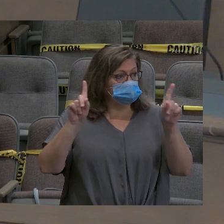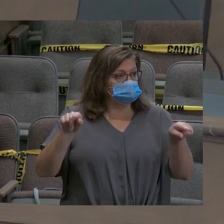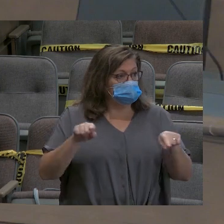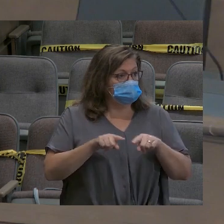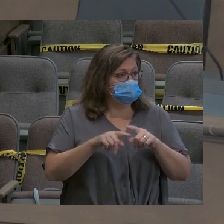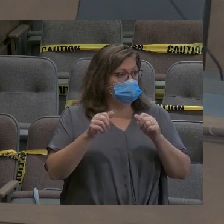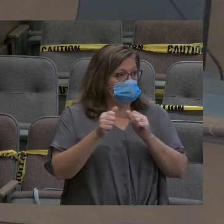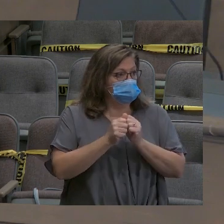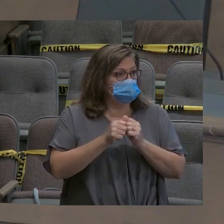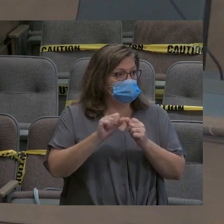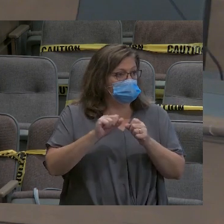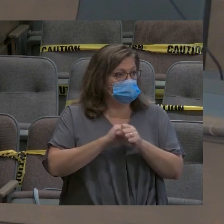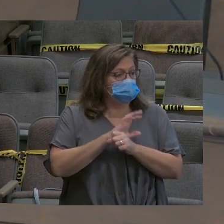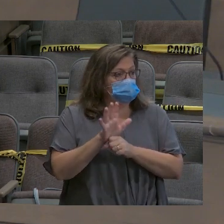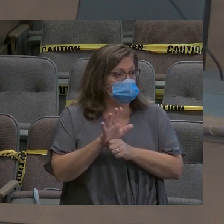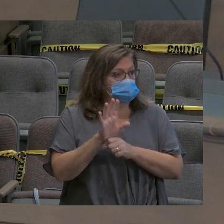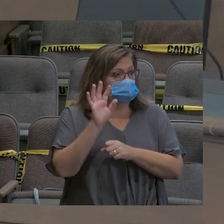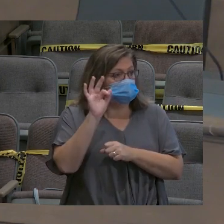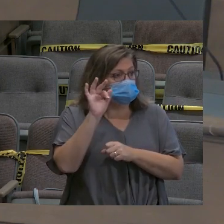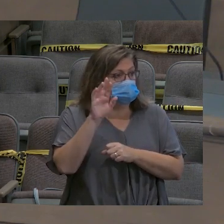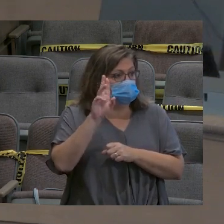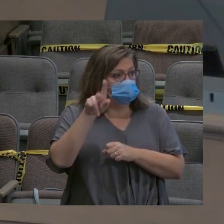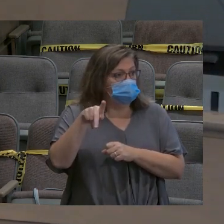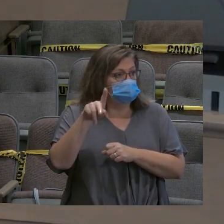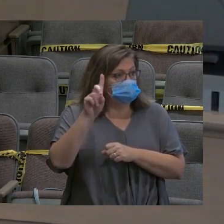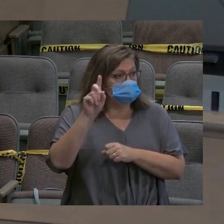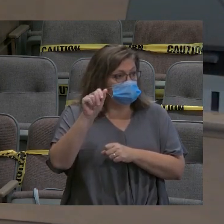the COVID-19 update.